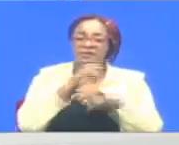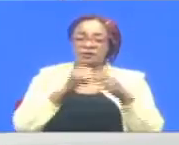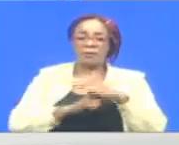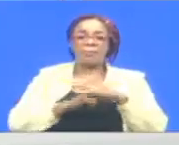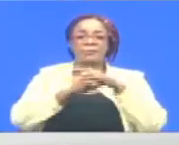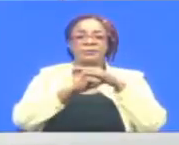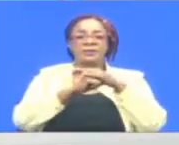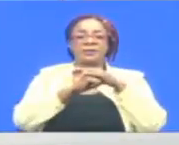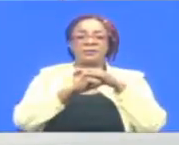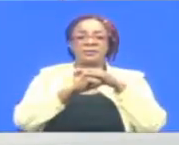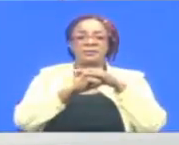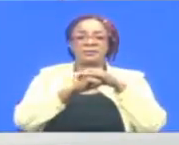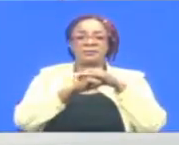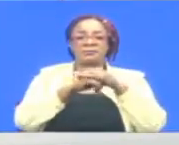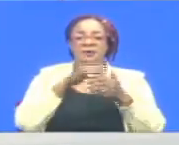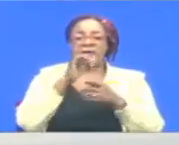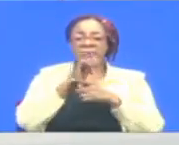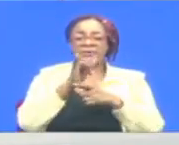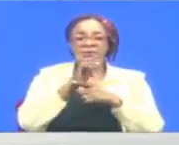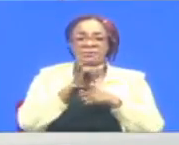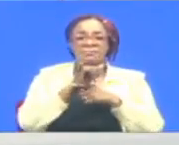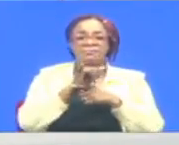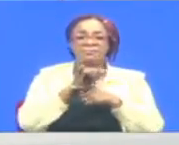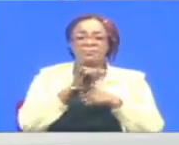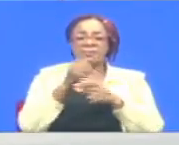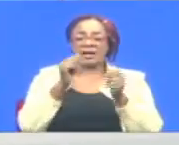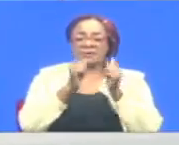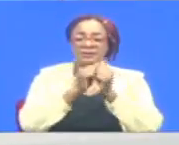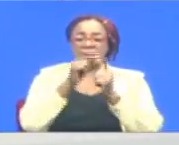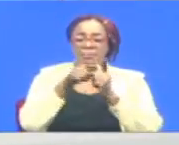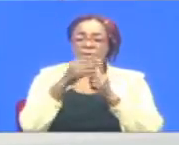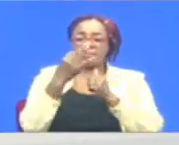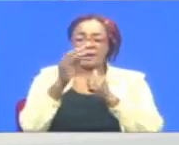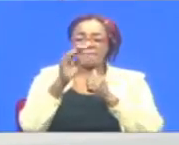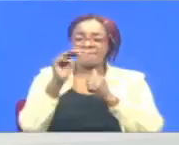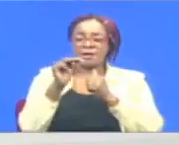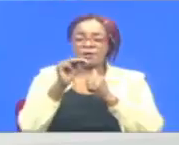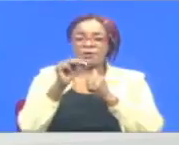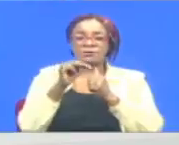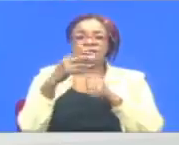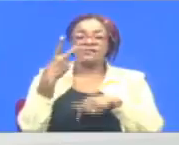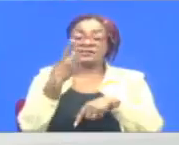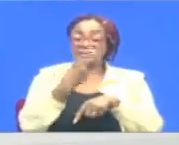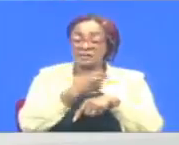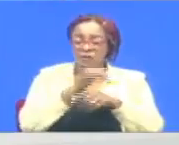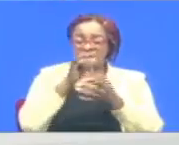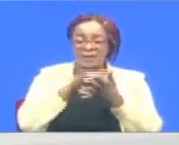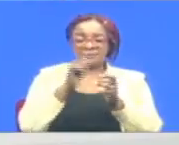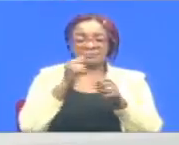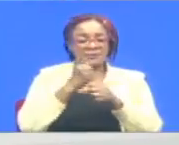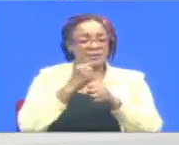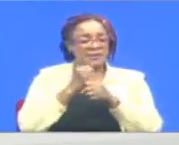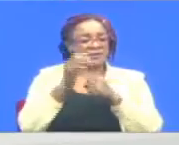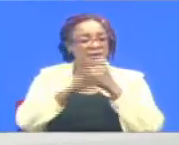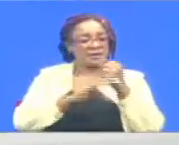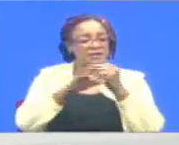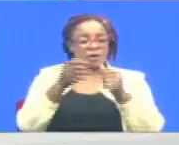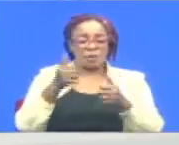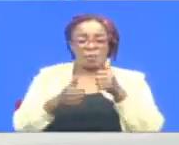doses in Kenya. This is as at least 10.3 million primary vaccinations have been administered in the country, among which